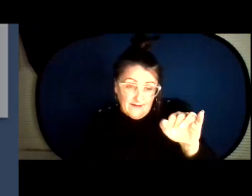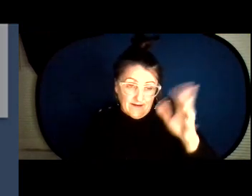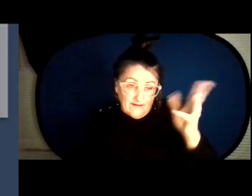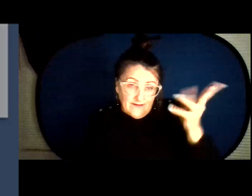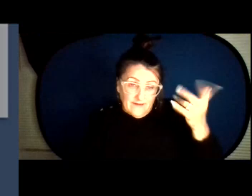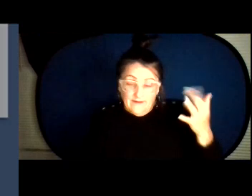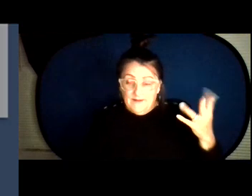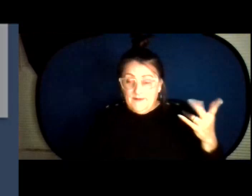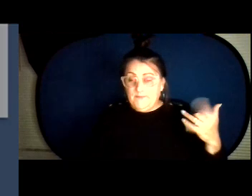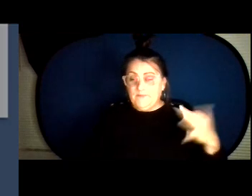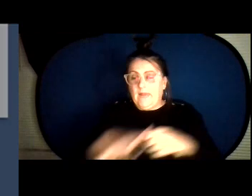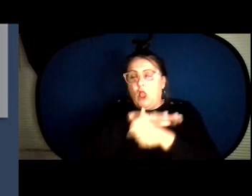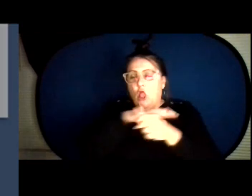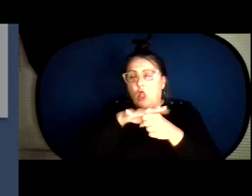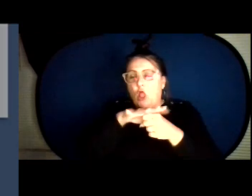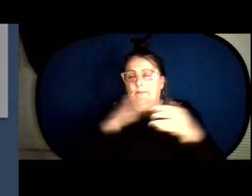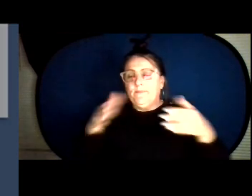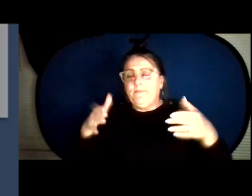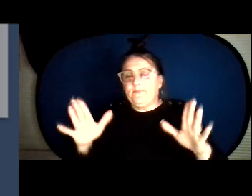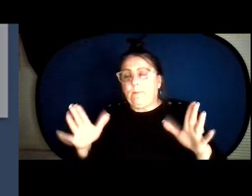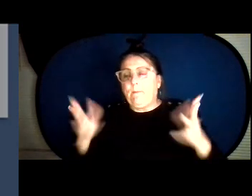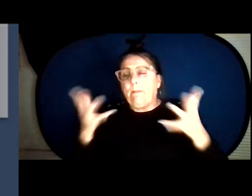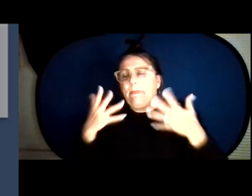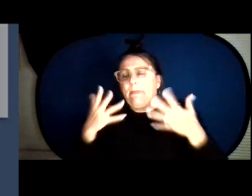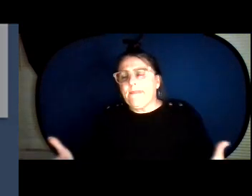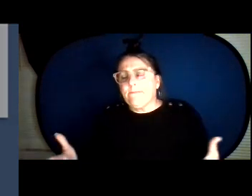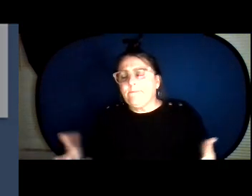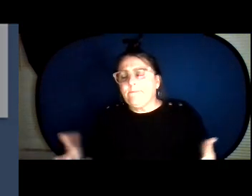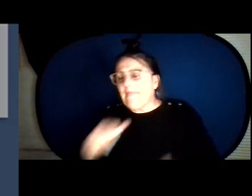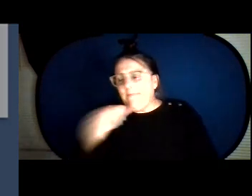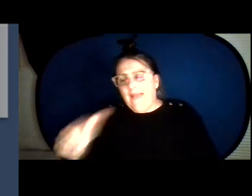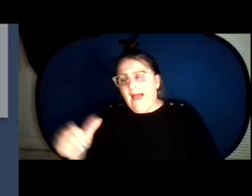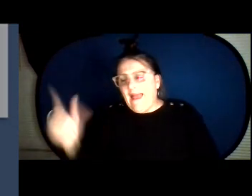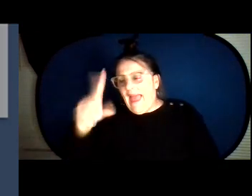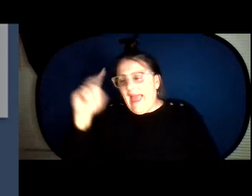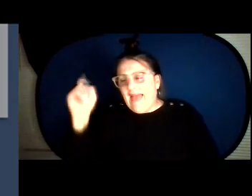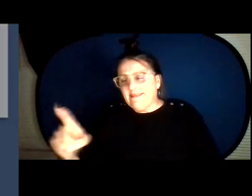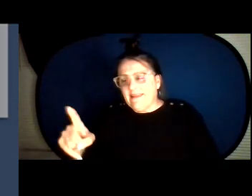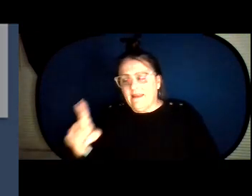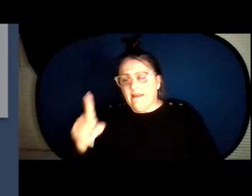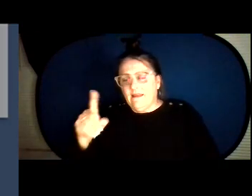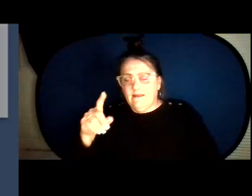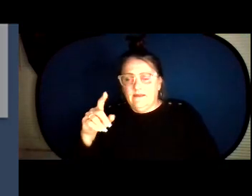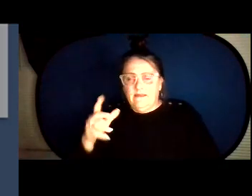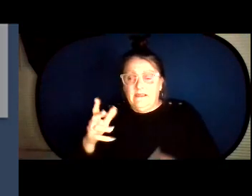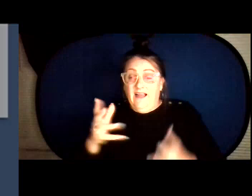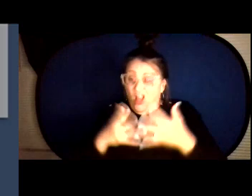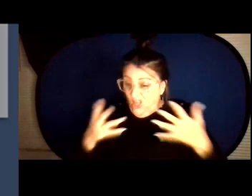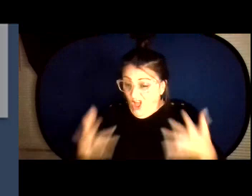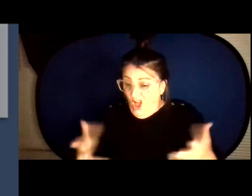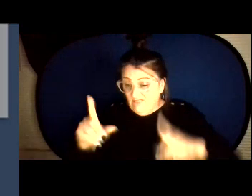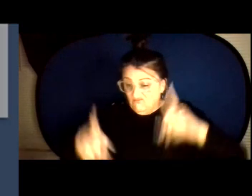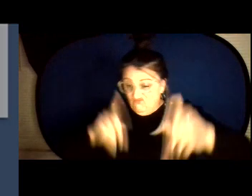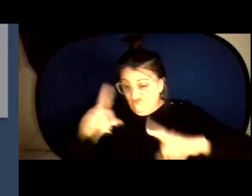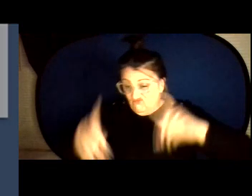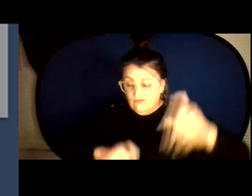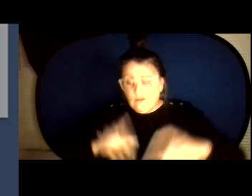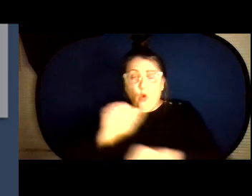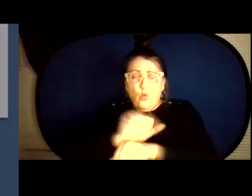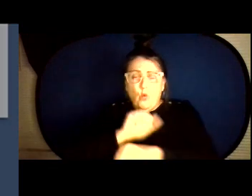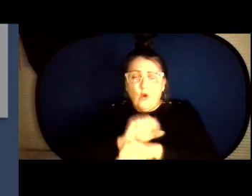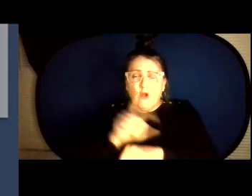a localized way. So it's a lot. I'm not asking you to answer all these questions, but the work that you're doing opens